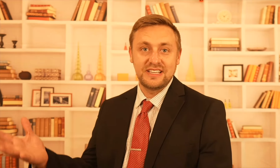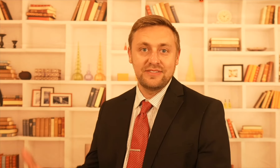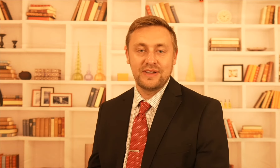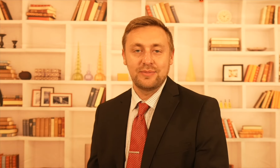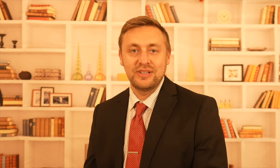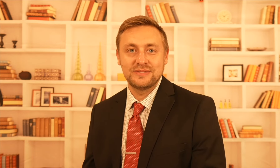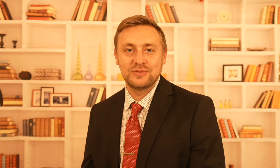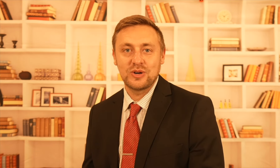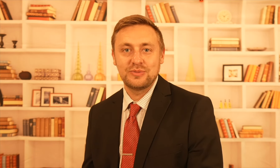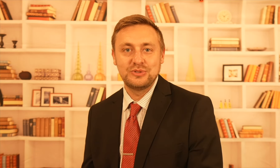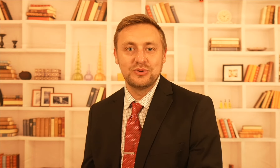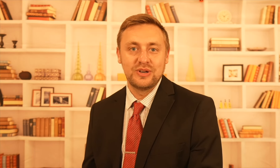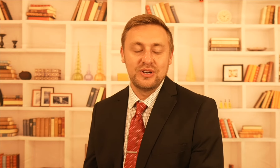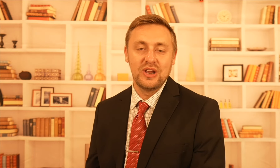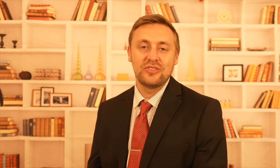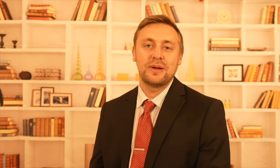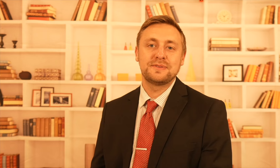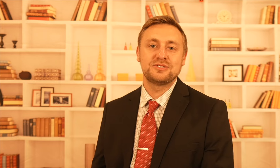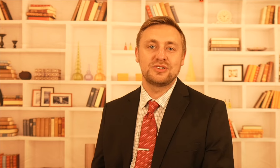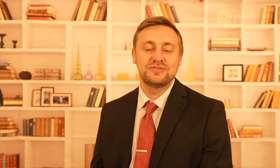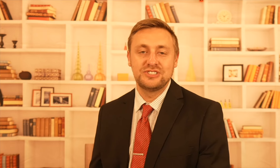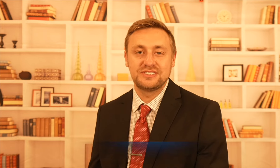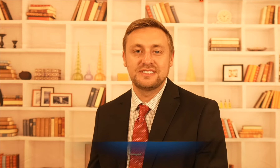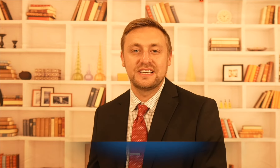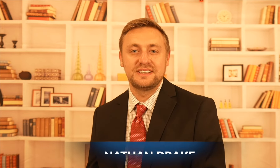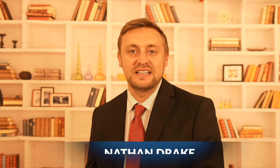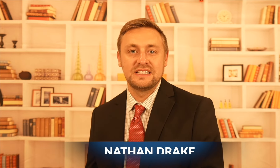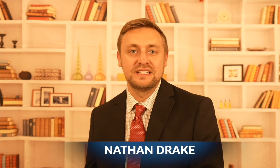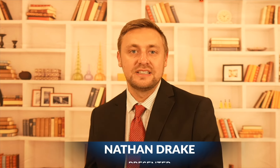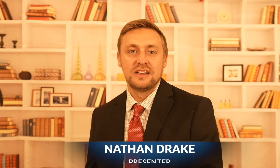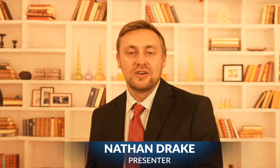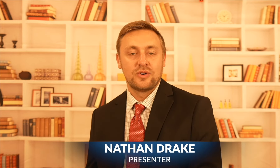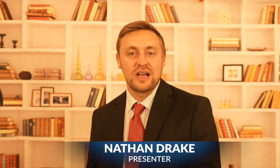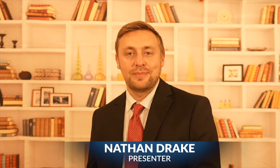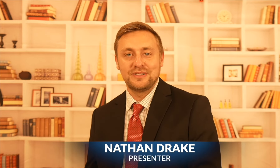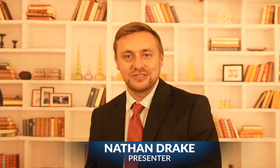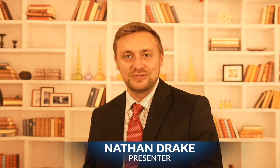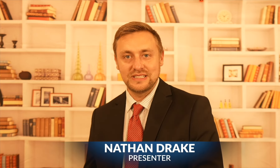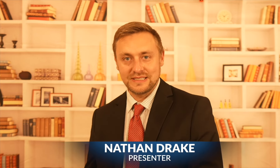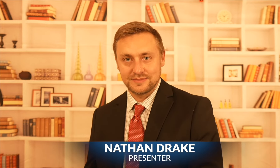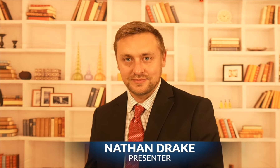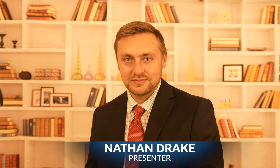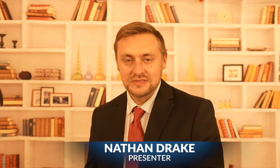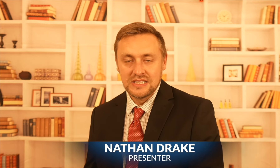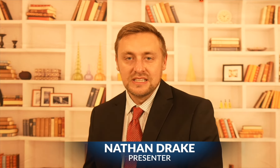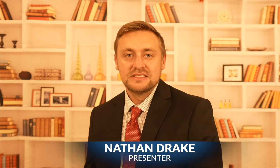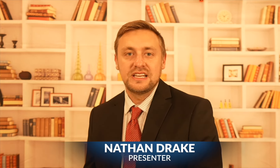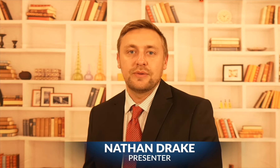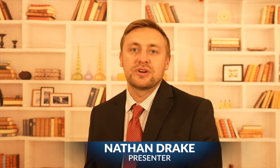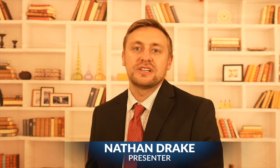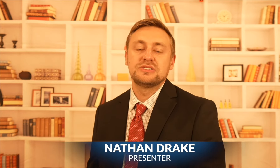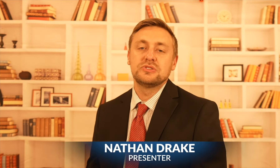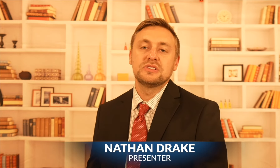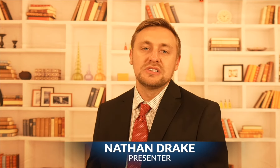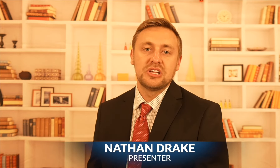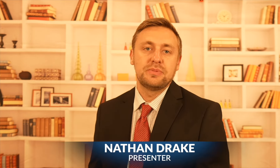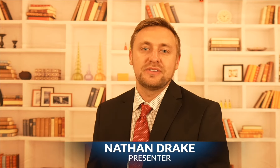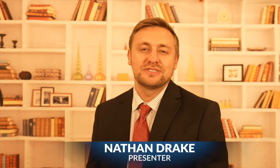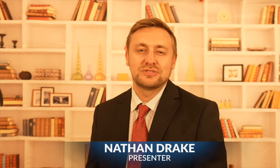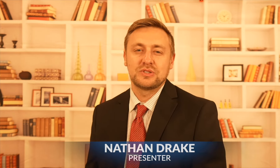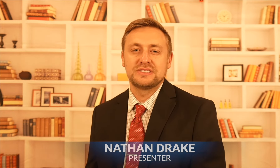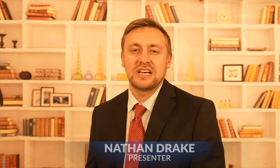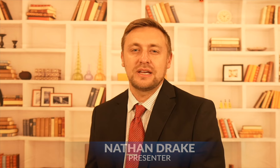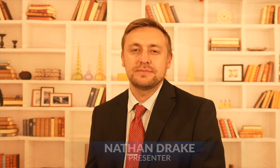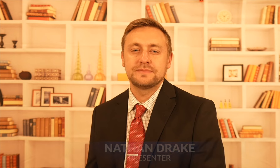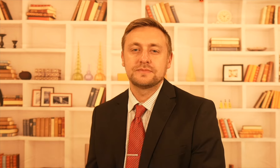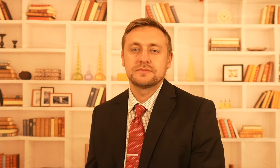Hi, GCK family. Welcome to another episode of GCK Daily. We're happy you tuned in. Today, we're going to do a little bit